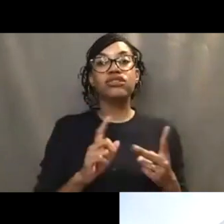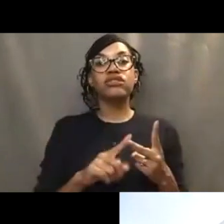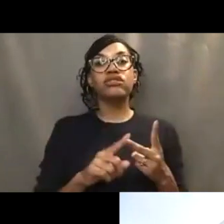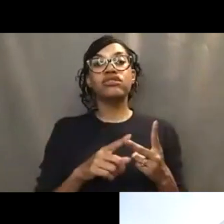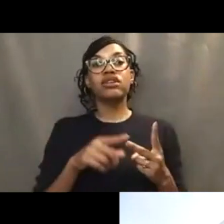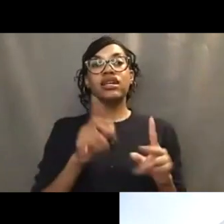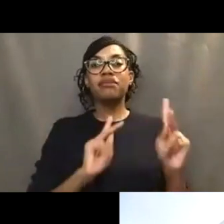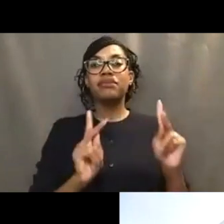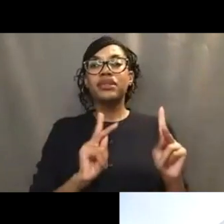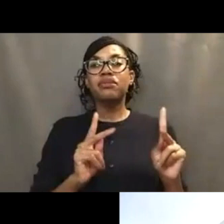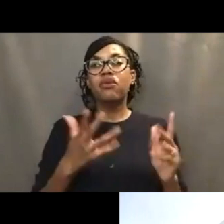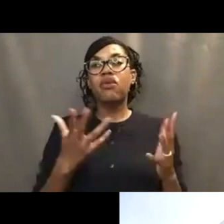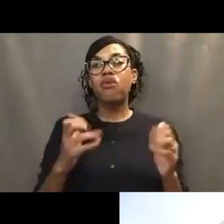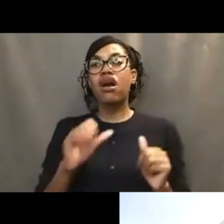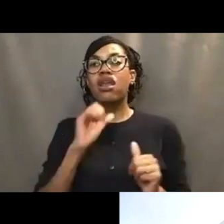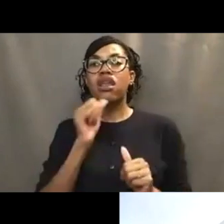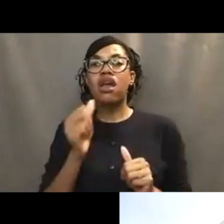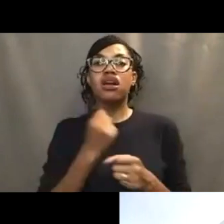the